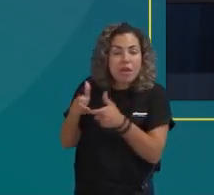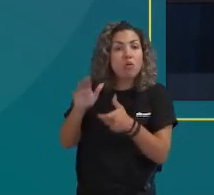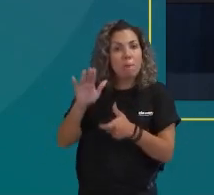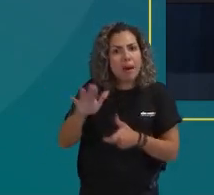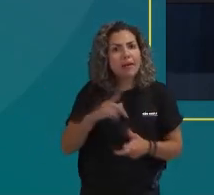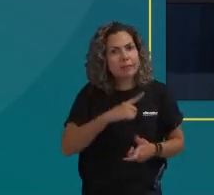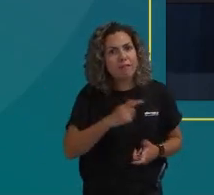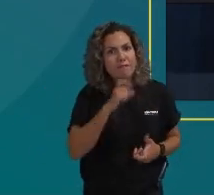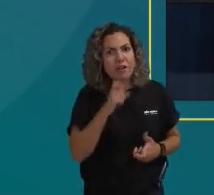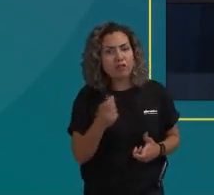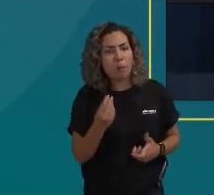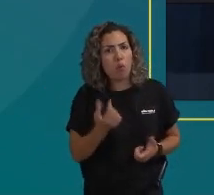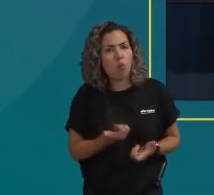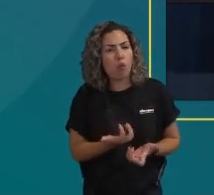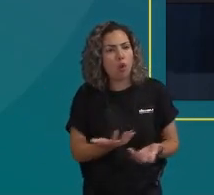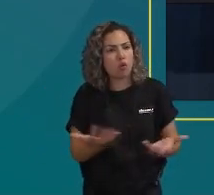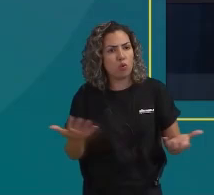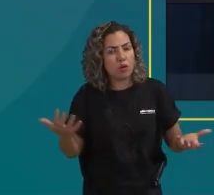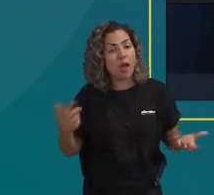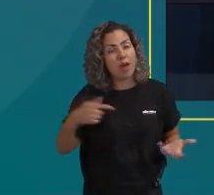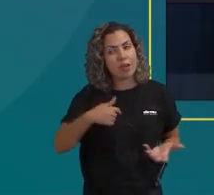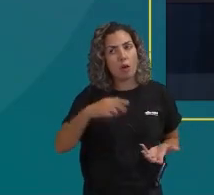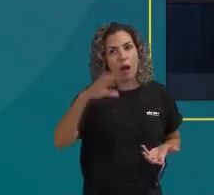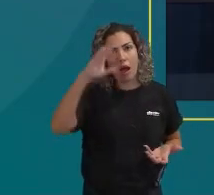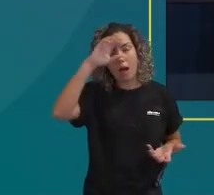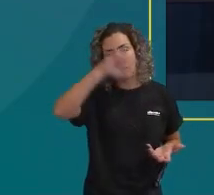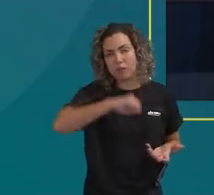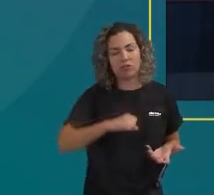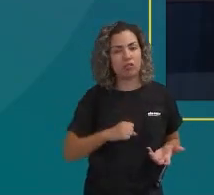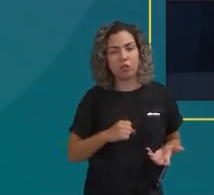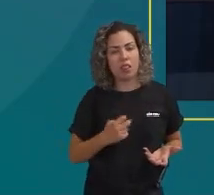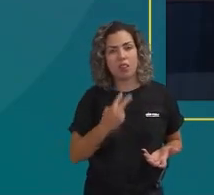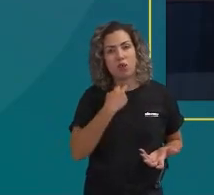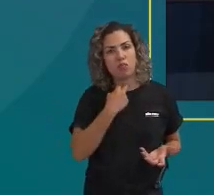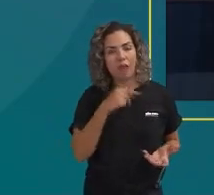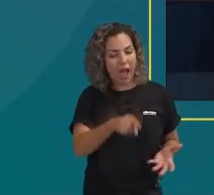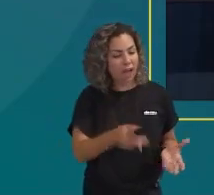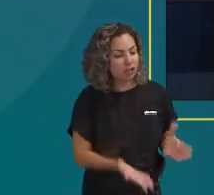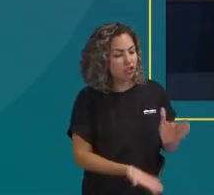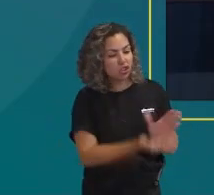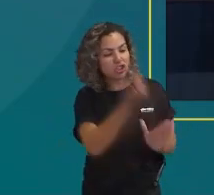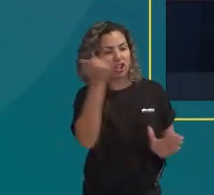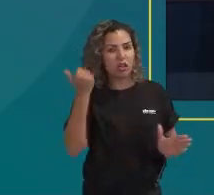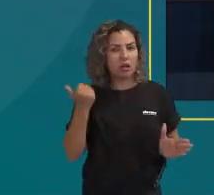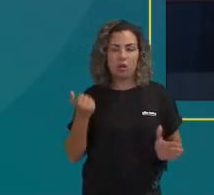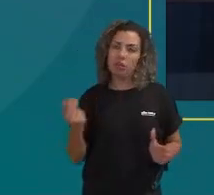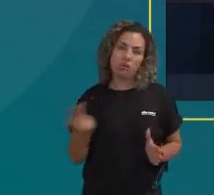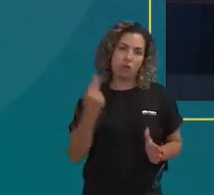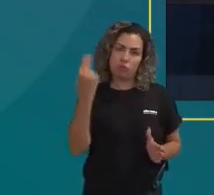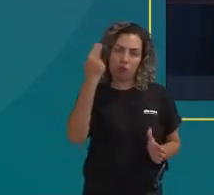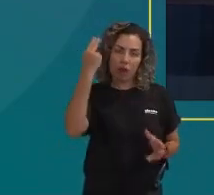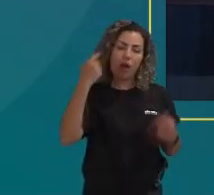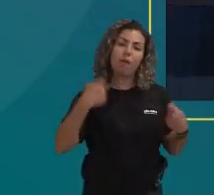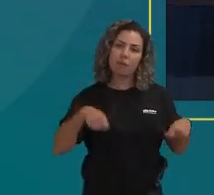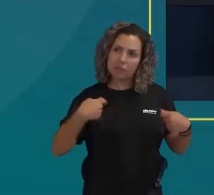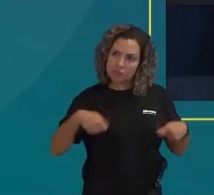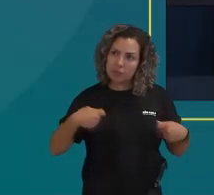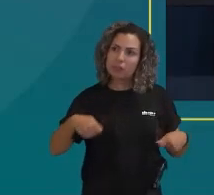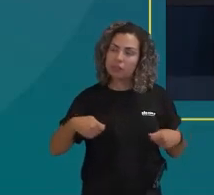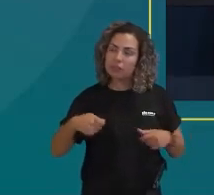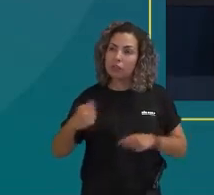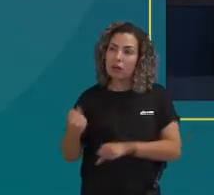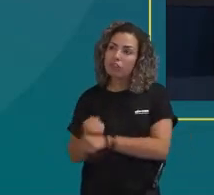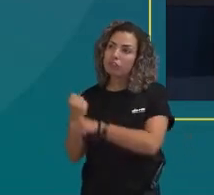ago that you cannot move these species. You have to build and the city around them. Cape Town's also known to be